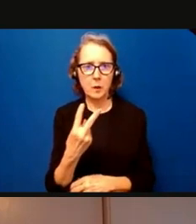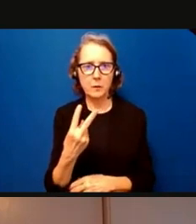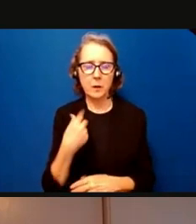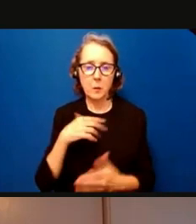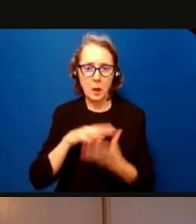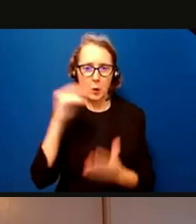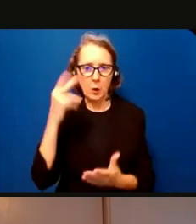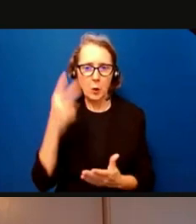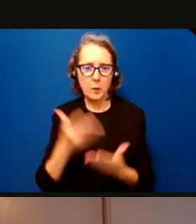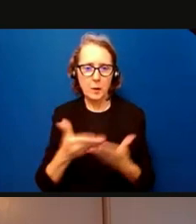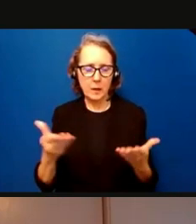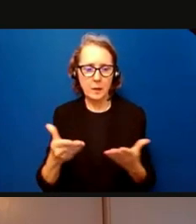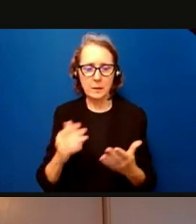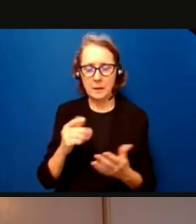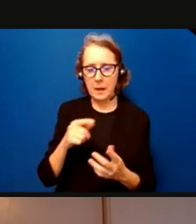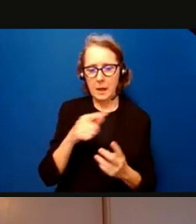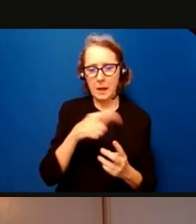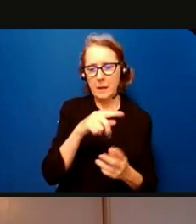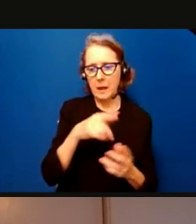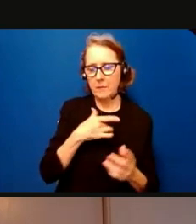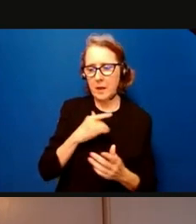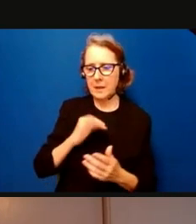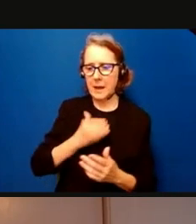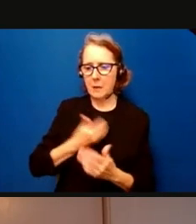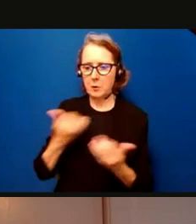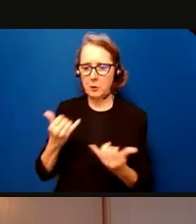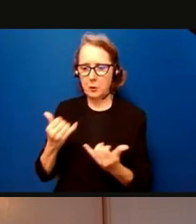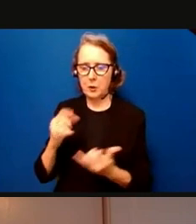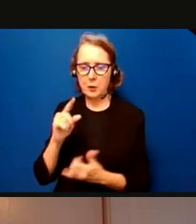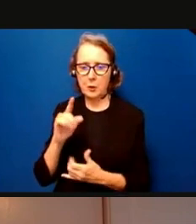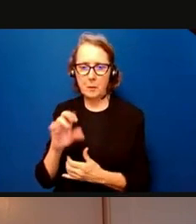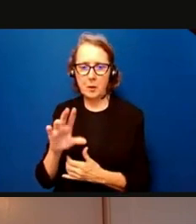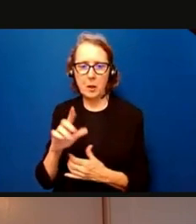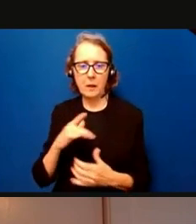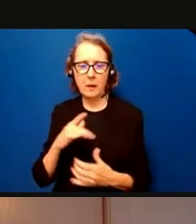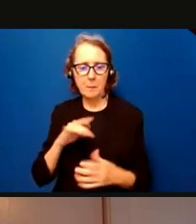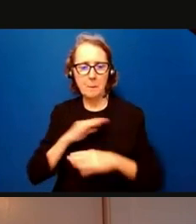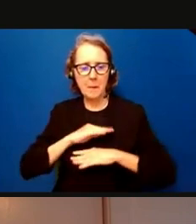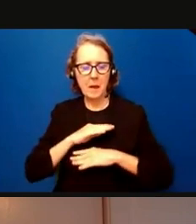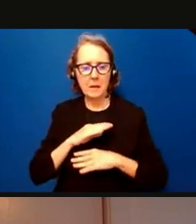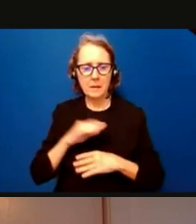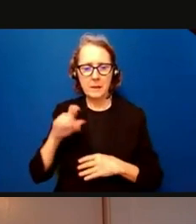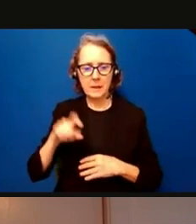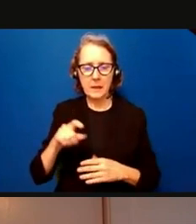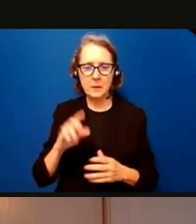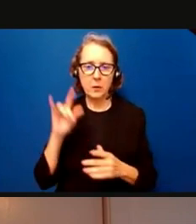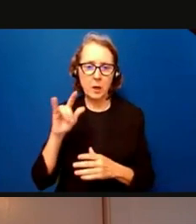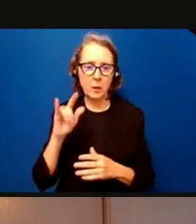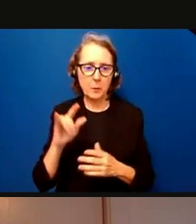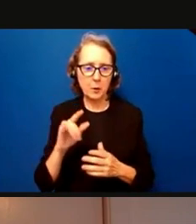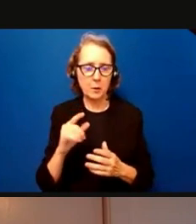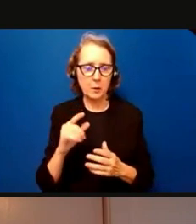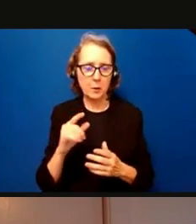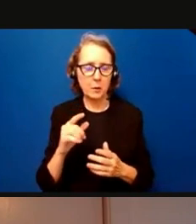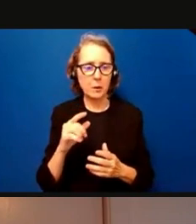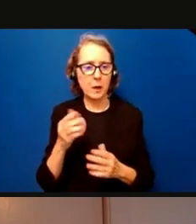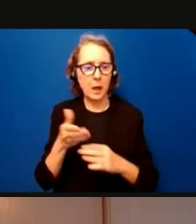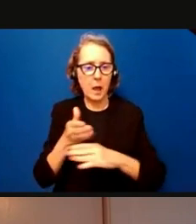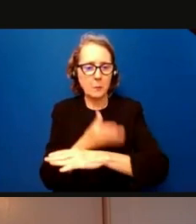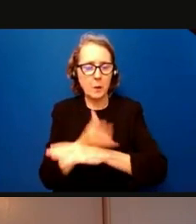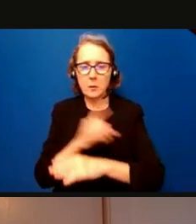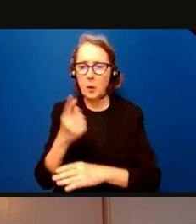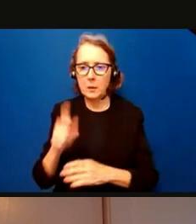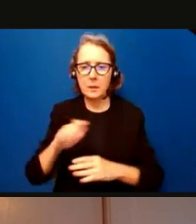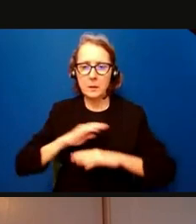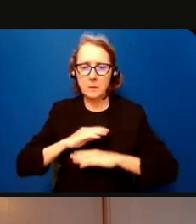representative felt our current terminal facilities met the basic needs for their use, so the airport upgrades only need to meet TSA requirements. We